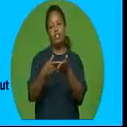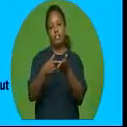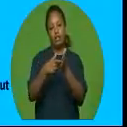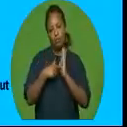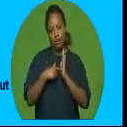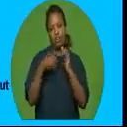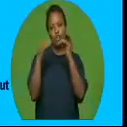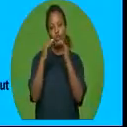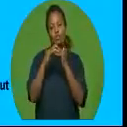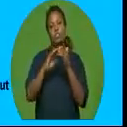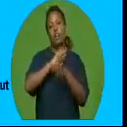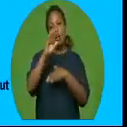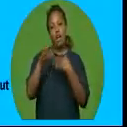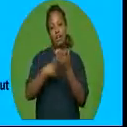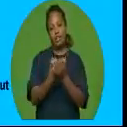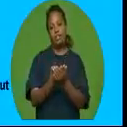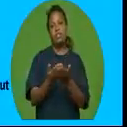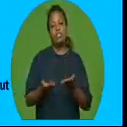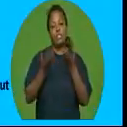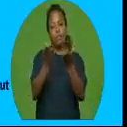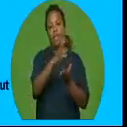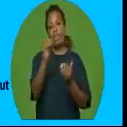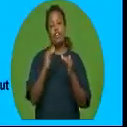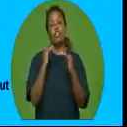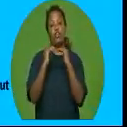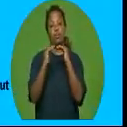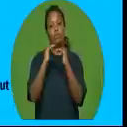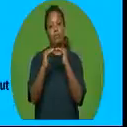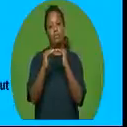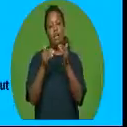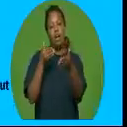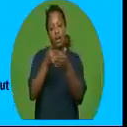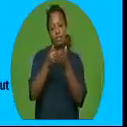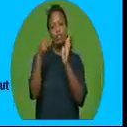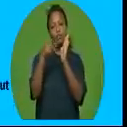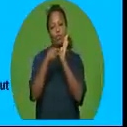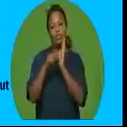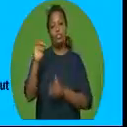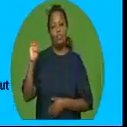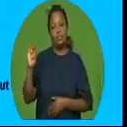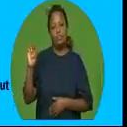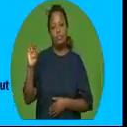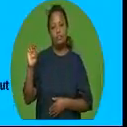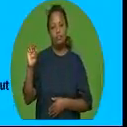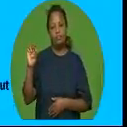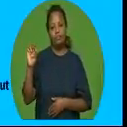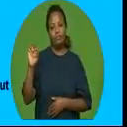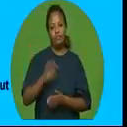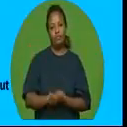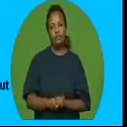just equals aggregate supply and equilibrium is attained at point E.